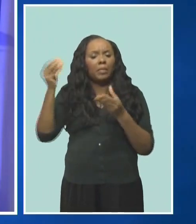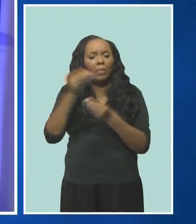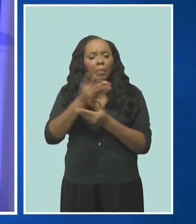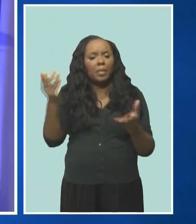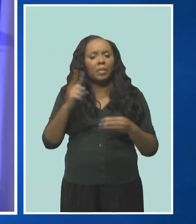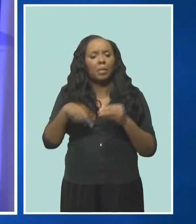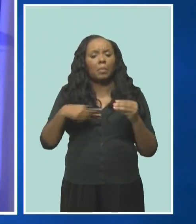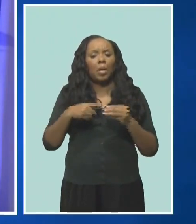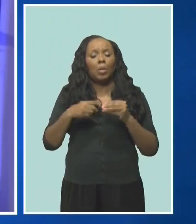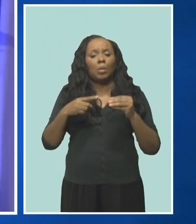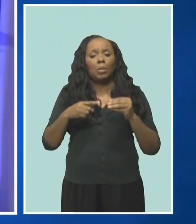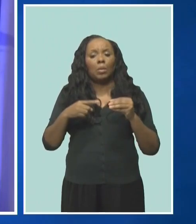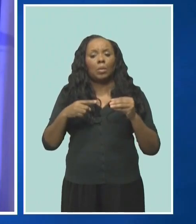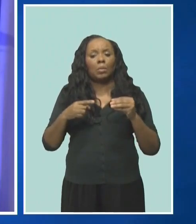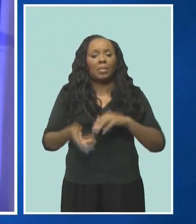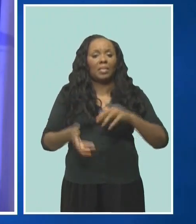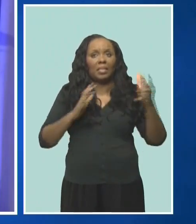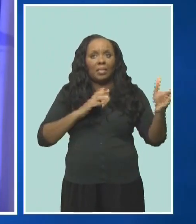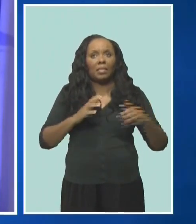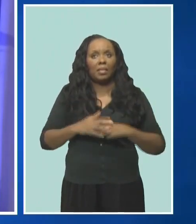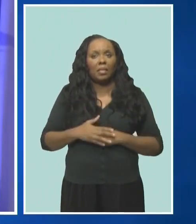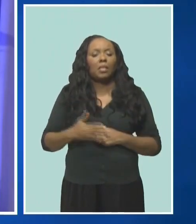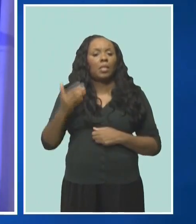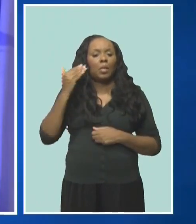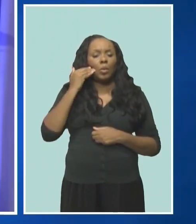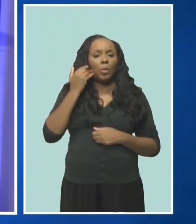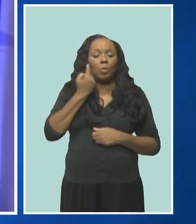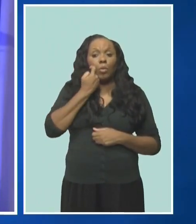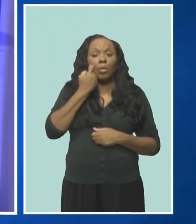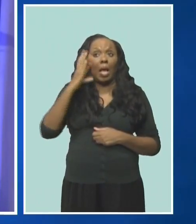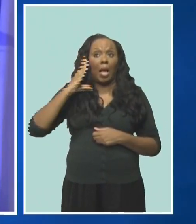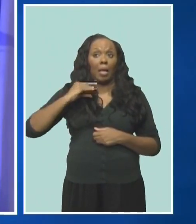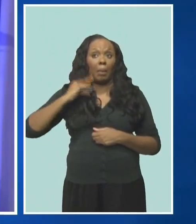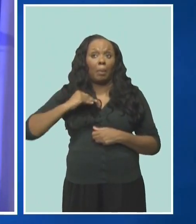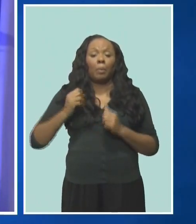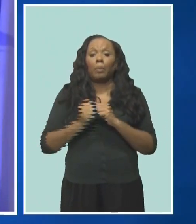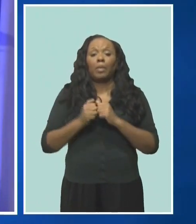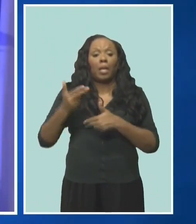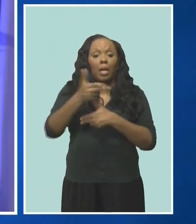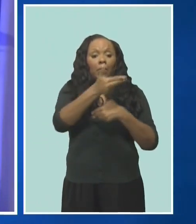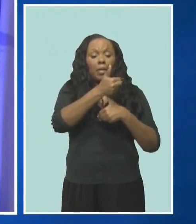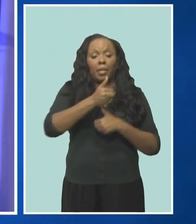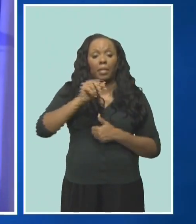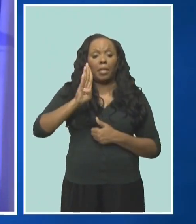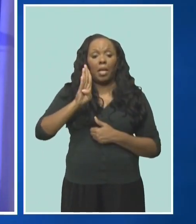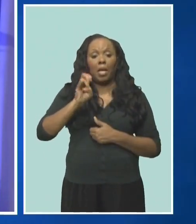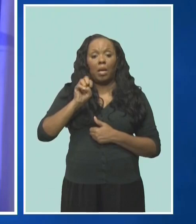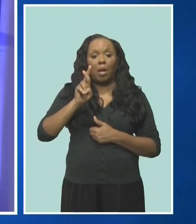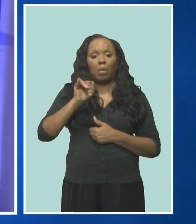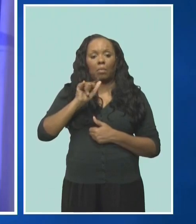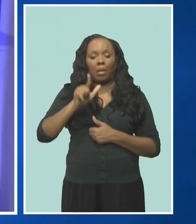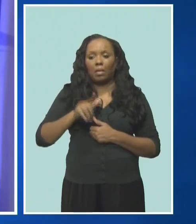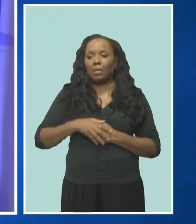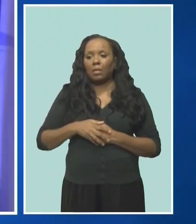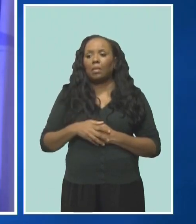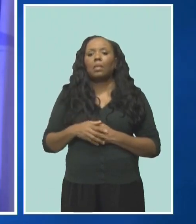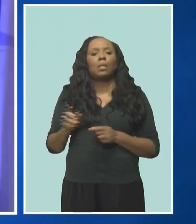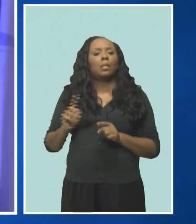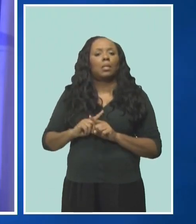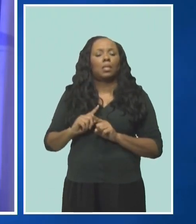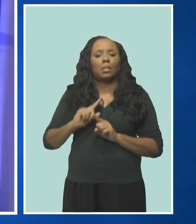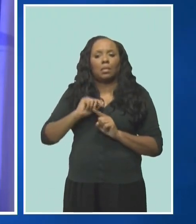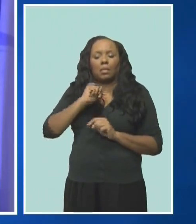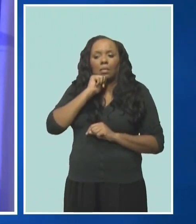had that brush, as people call it, the brush with Beryl, I want Barbadians to understand that it's not a matter of if, it's a matter of